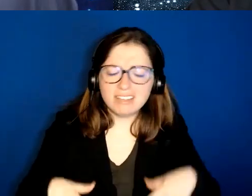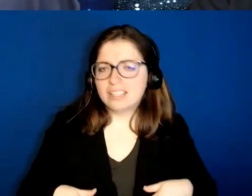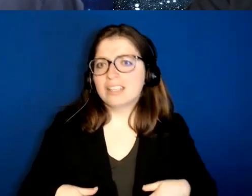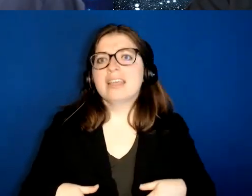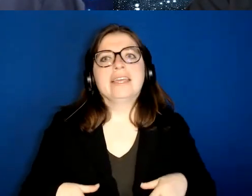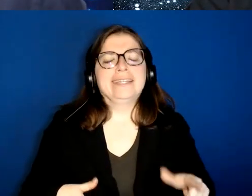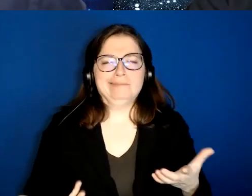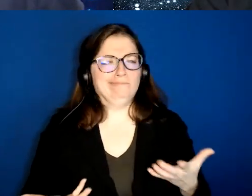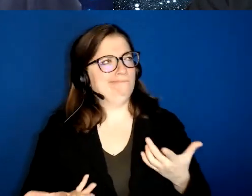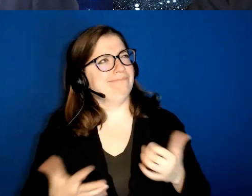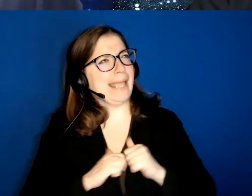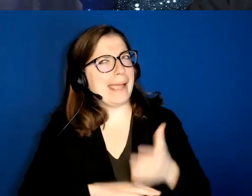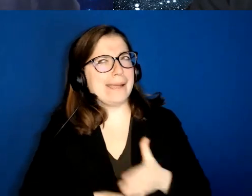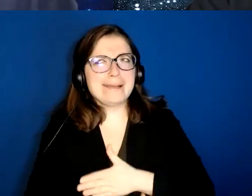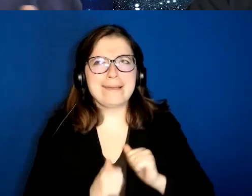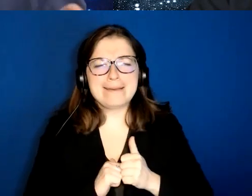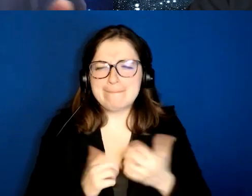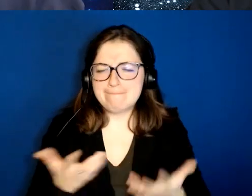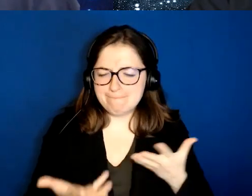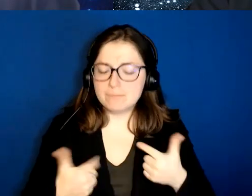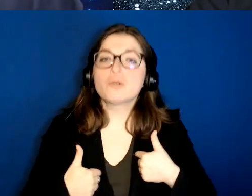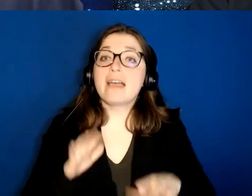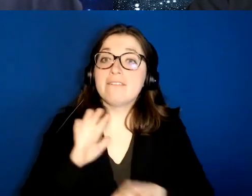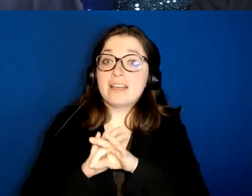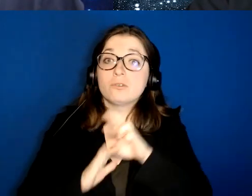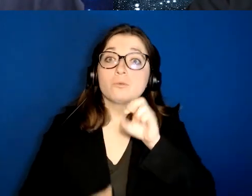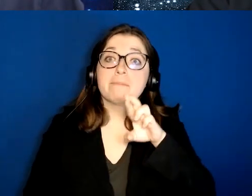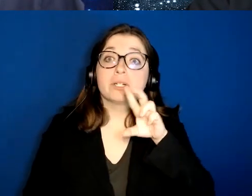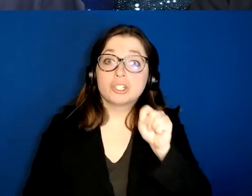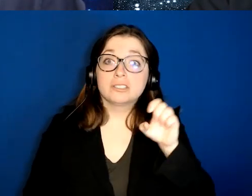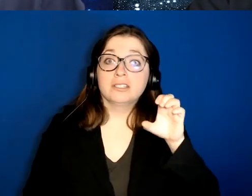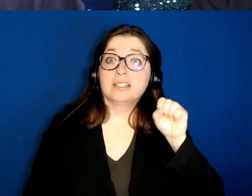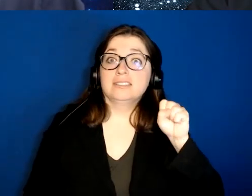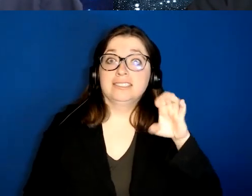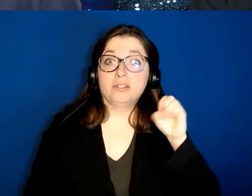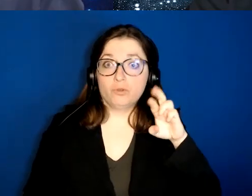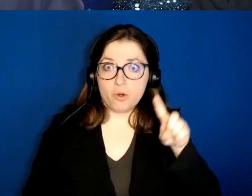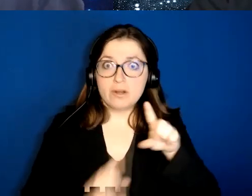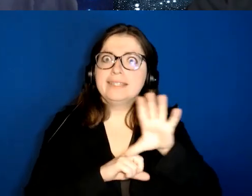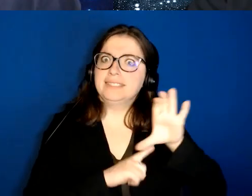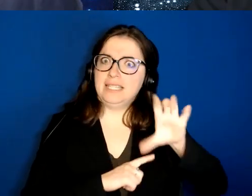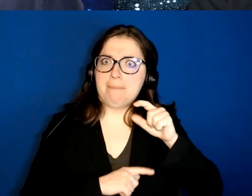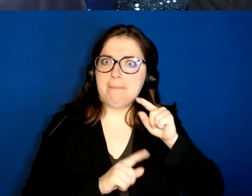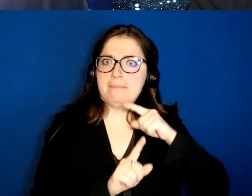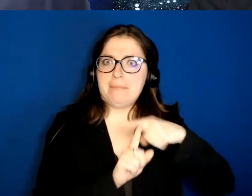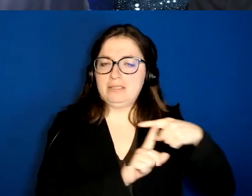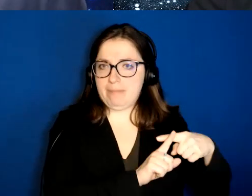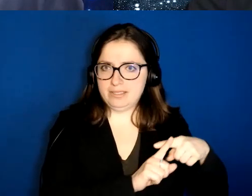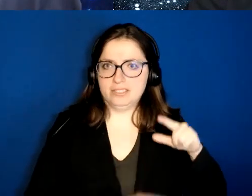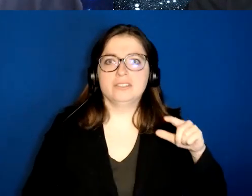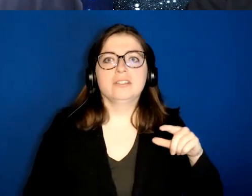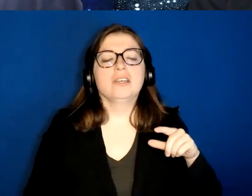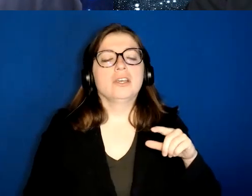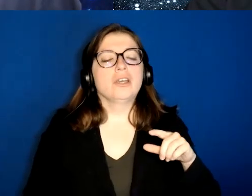a better way to do this. And I found Robert Secord's Secure Coding in C and C++ book and started teaching a